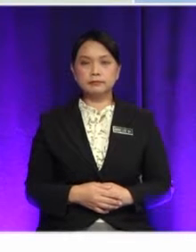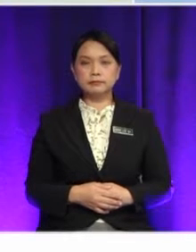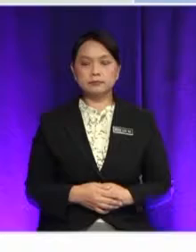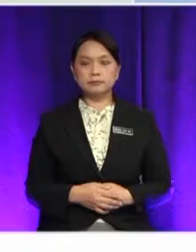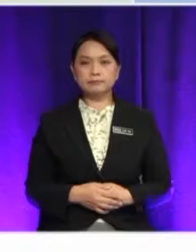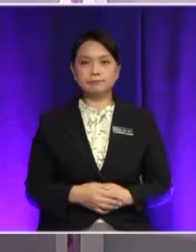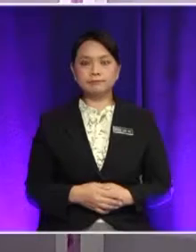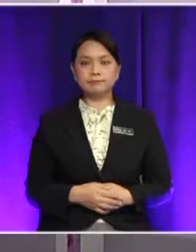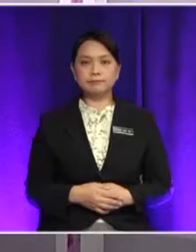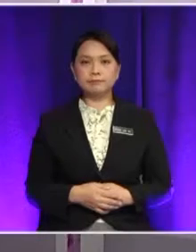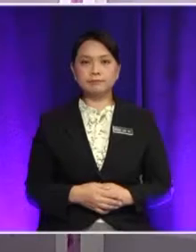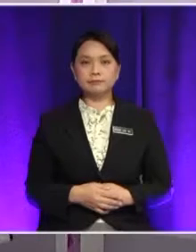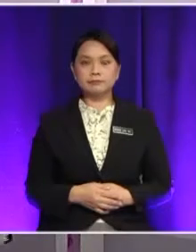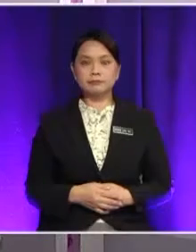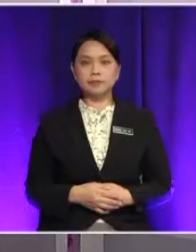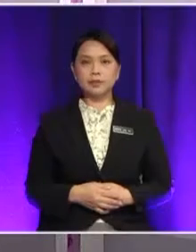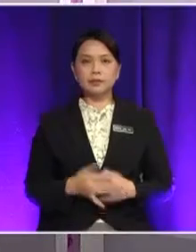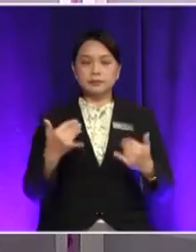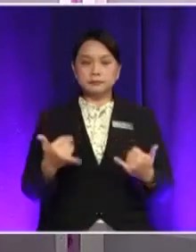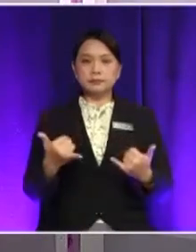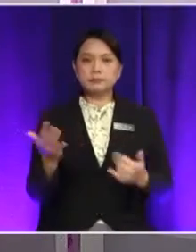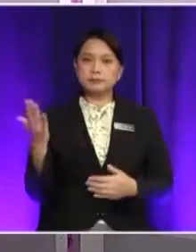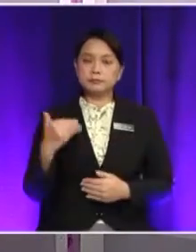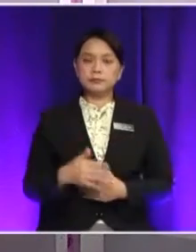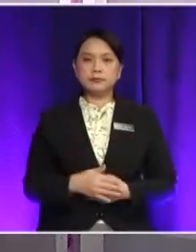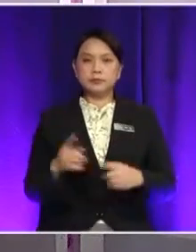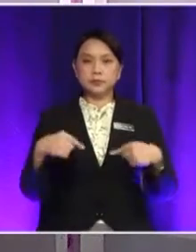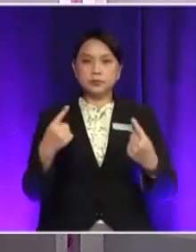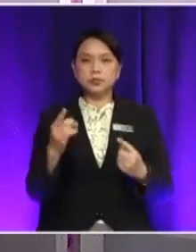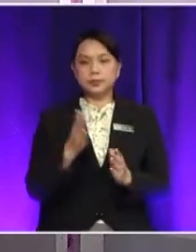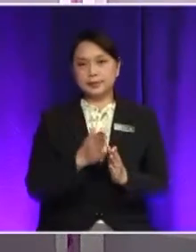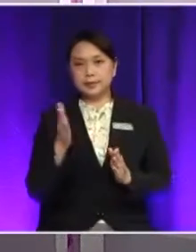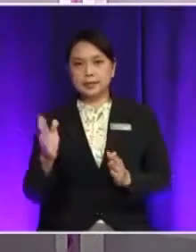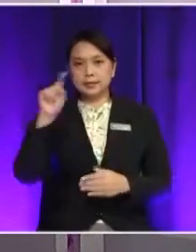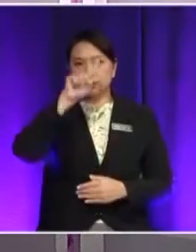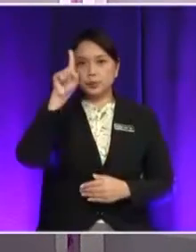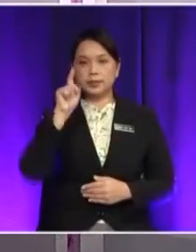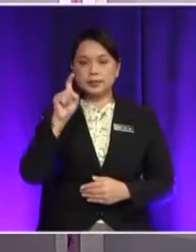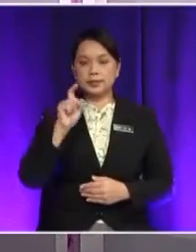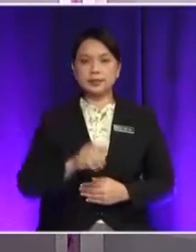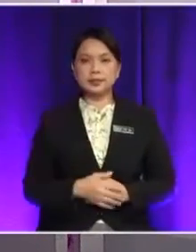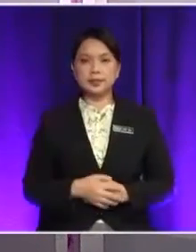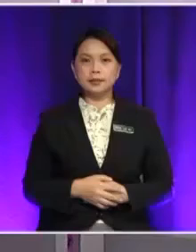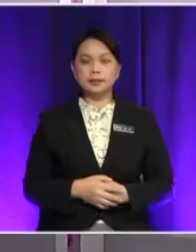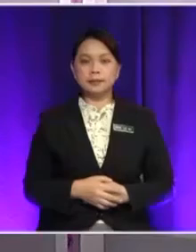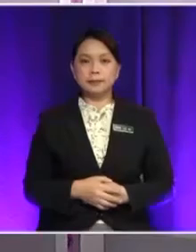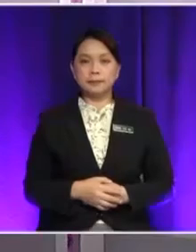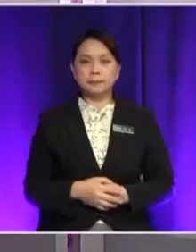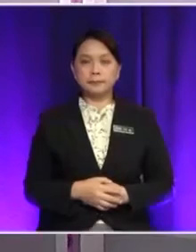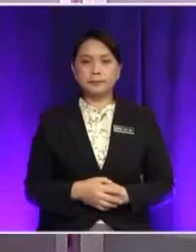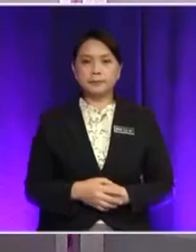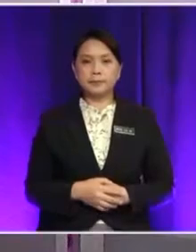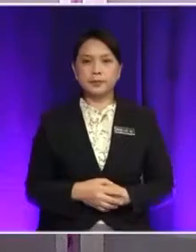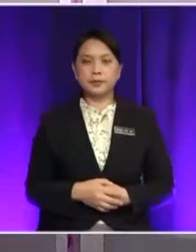works. Okay? Right. Good job, Soleha. So now Okay. let's proceed to the next question. I forgot, Shafika. What is You're it?